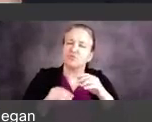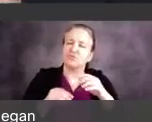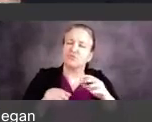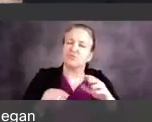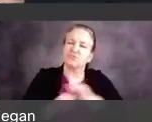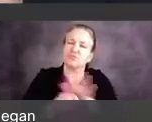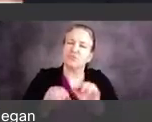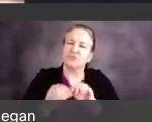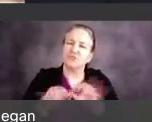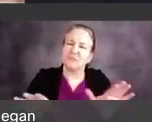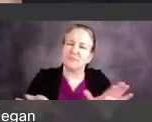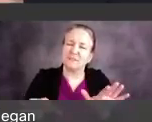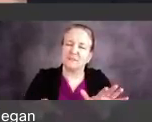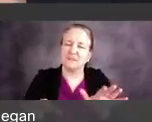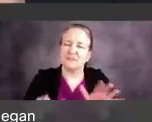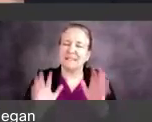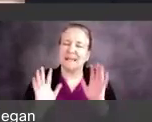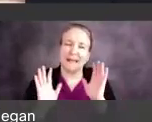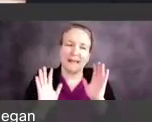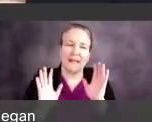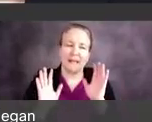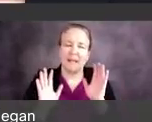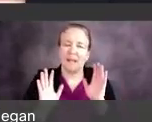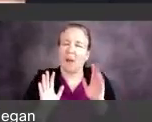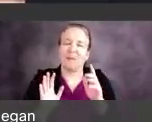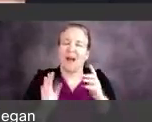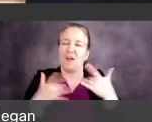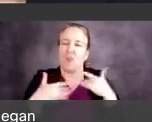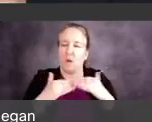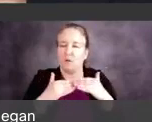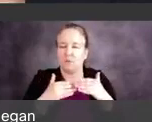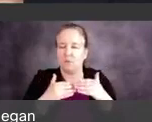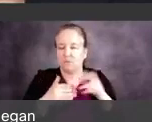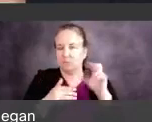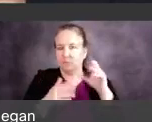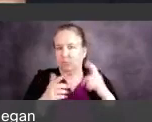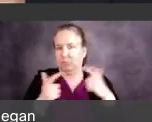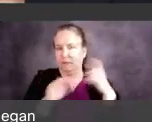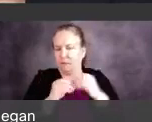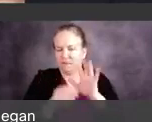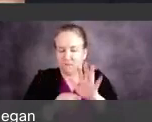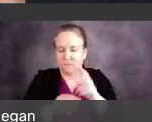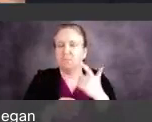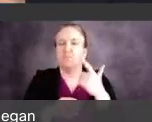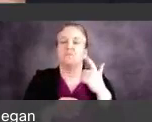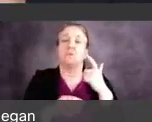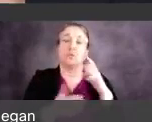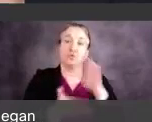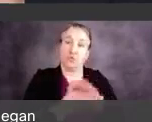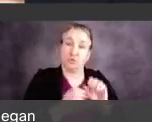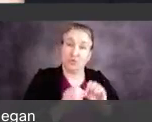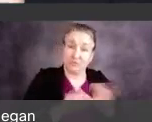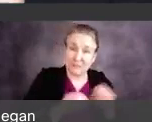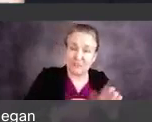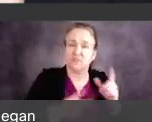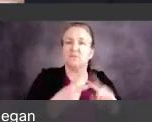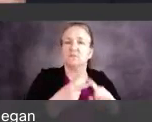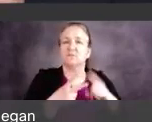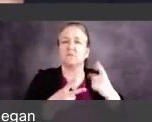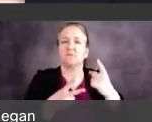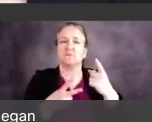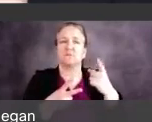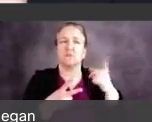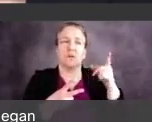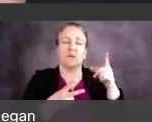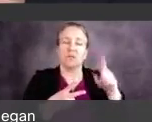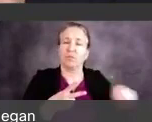been, I think, four cases recently that of linked transmission in schools, and in all those